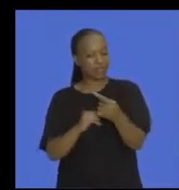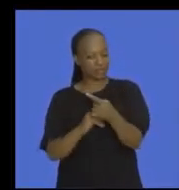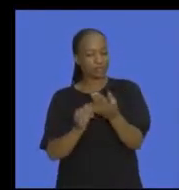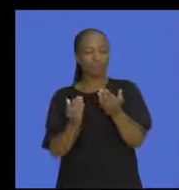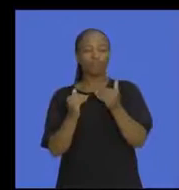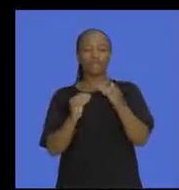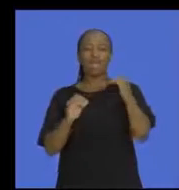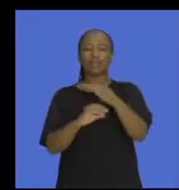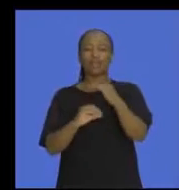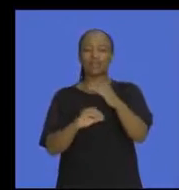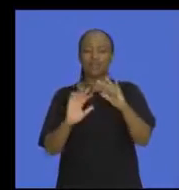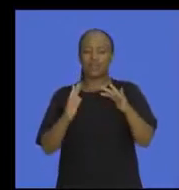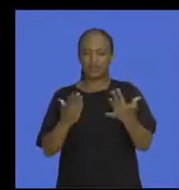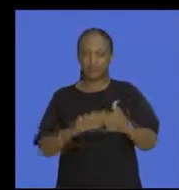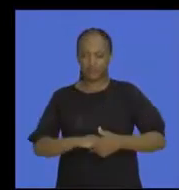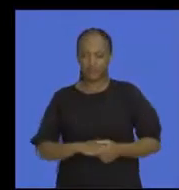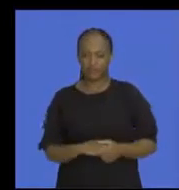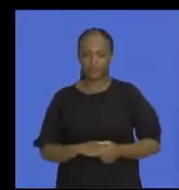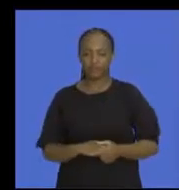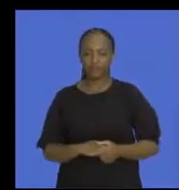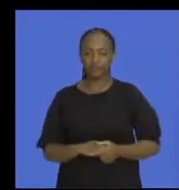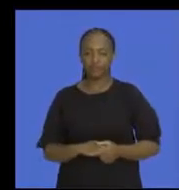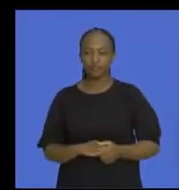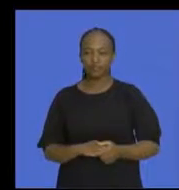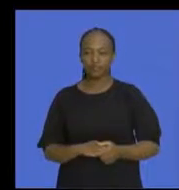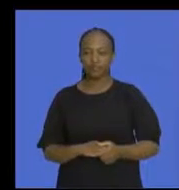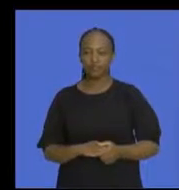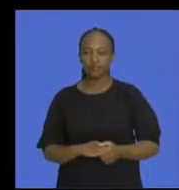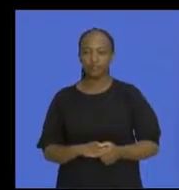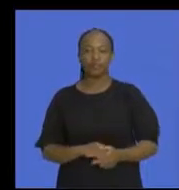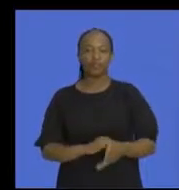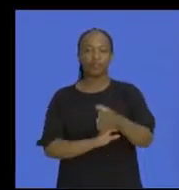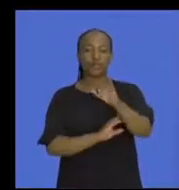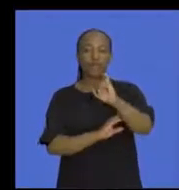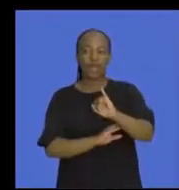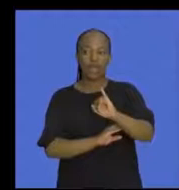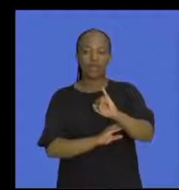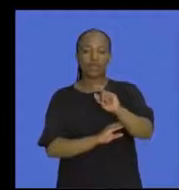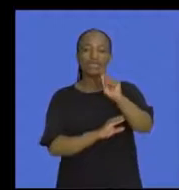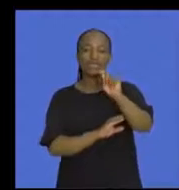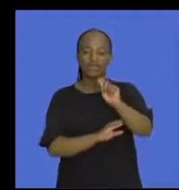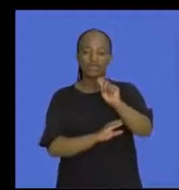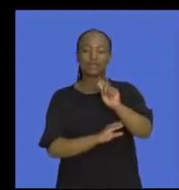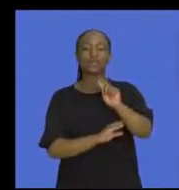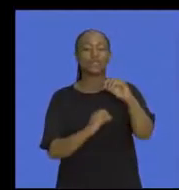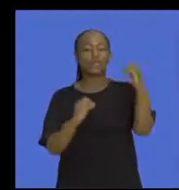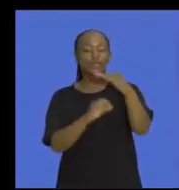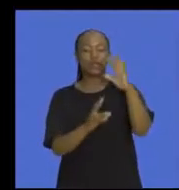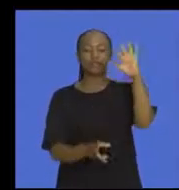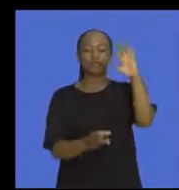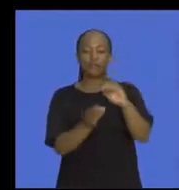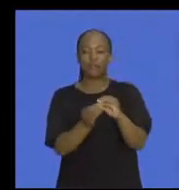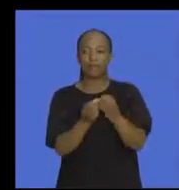right, what about the current? Okay, current main, which is that 4.5 amperes, is equals